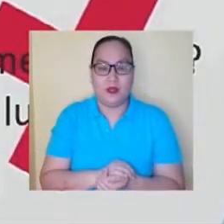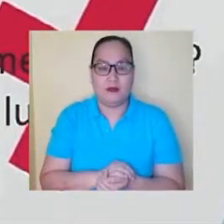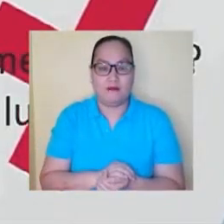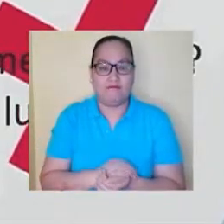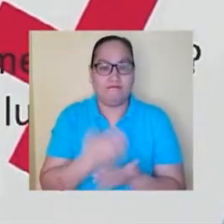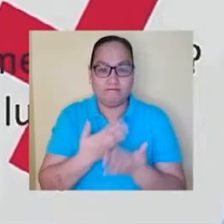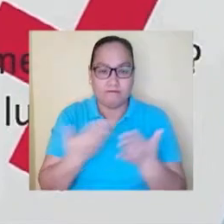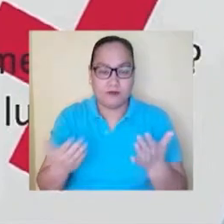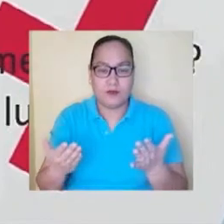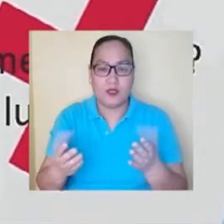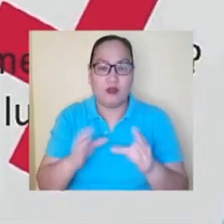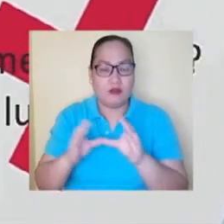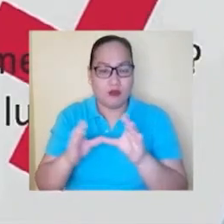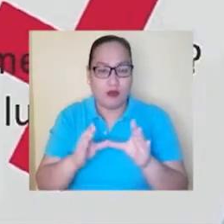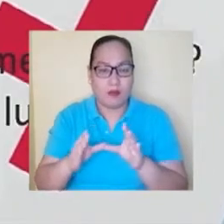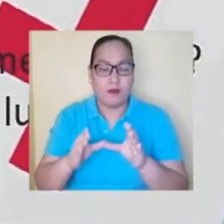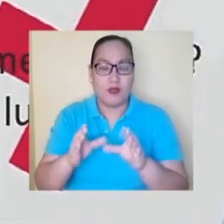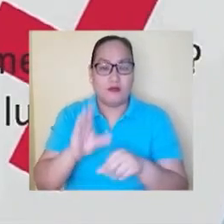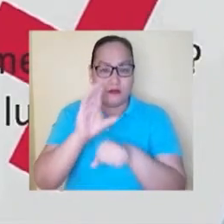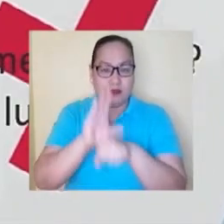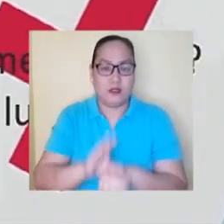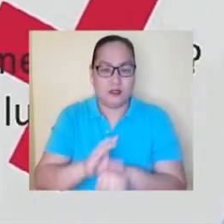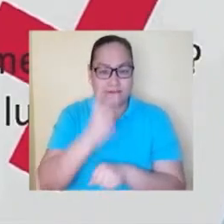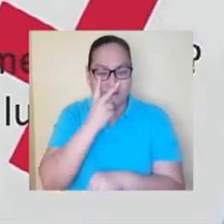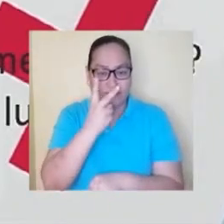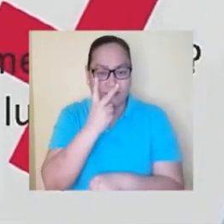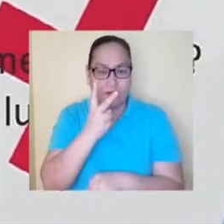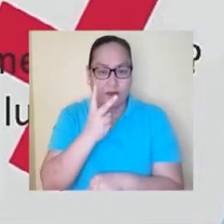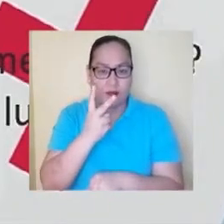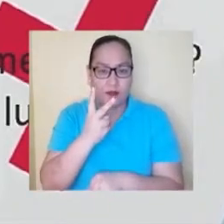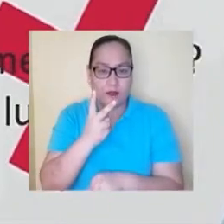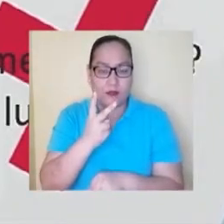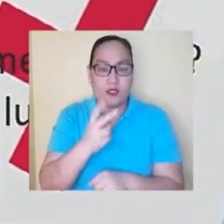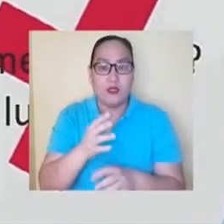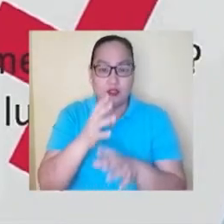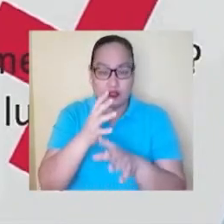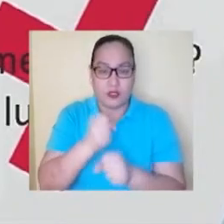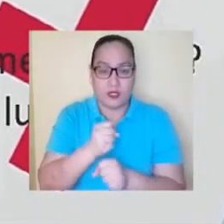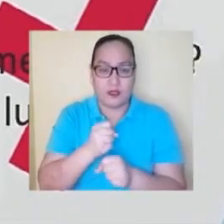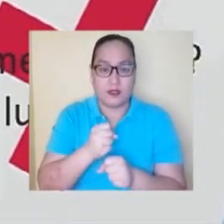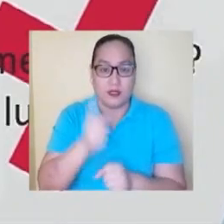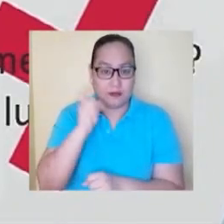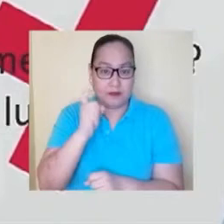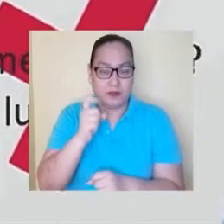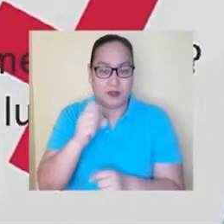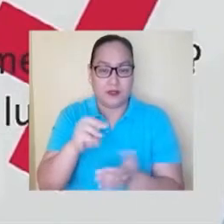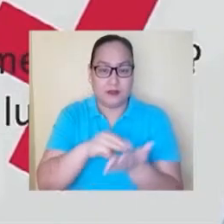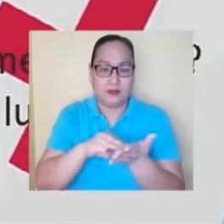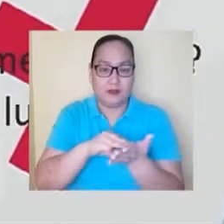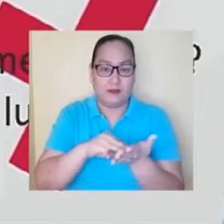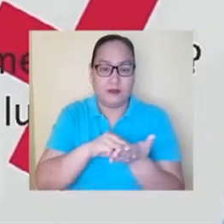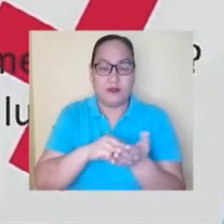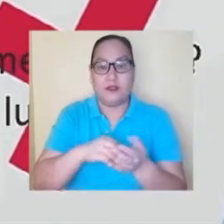These are the common conditions that you need to consider to get immediate medical assistance.